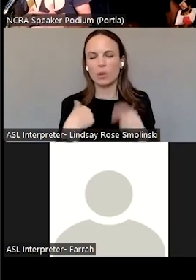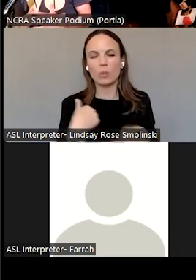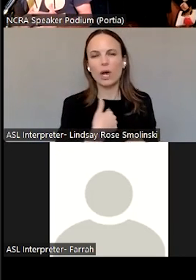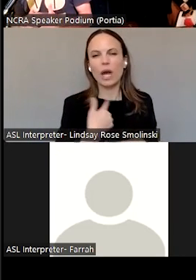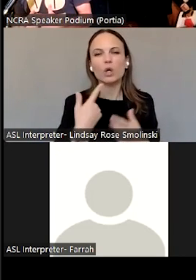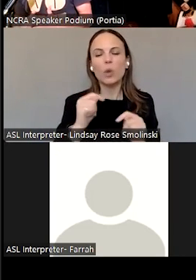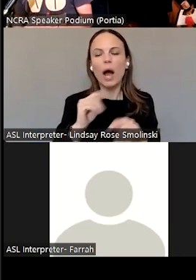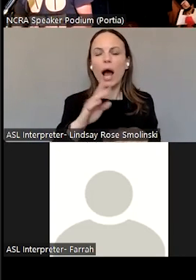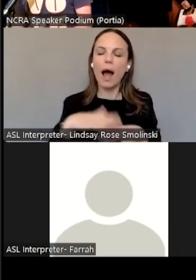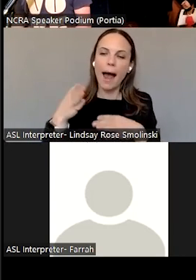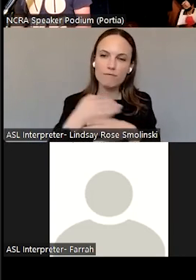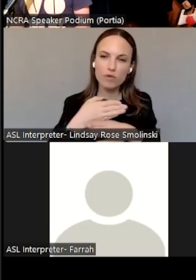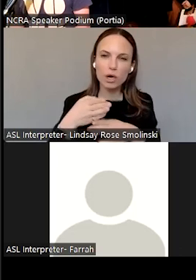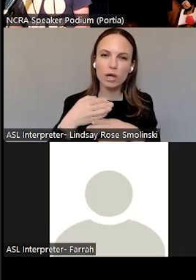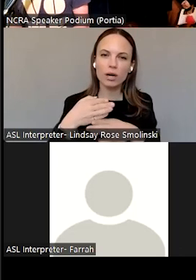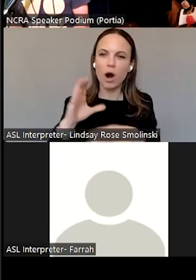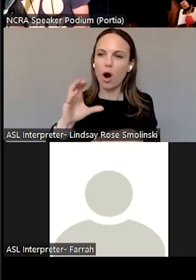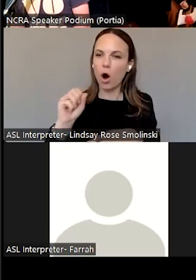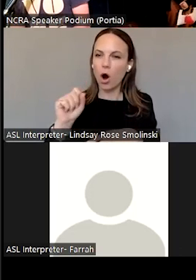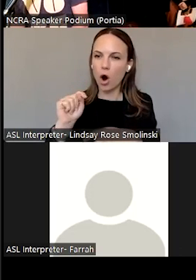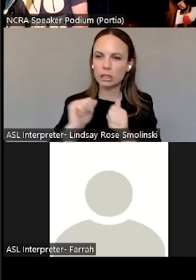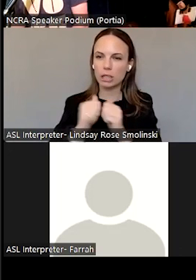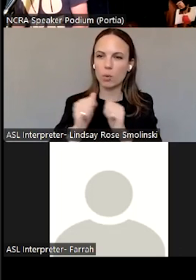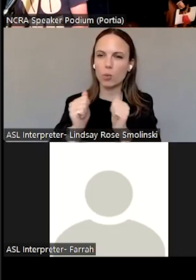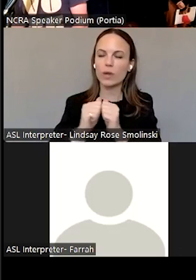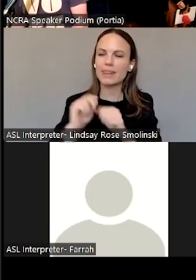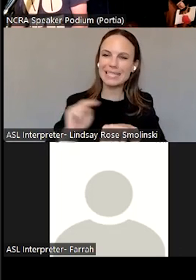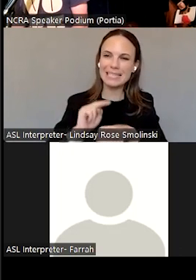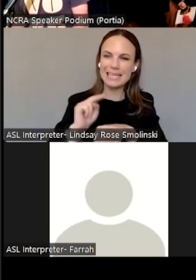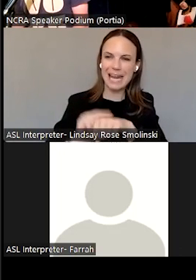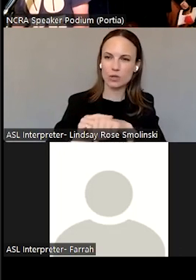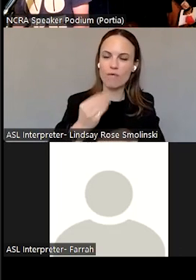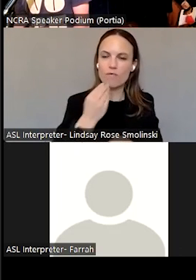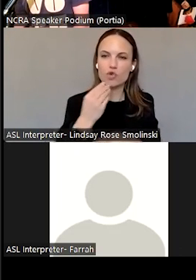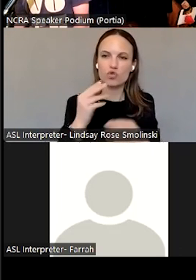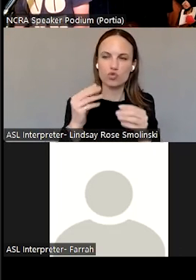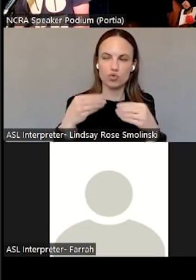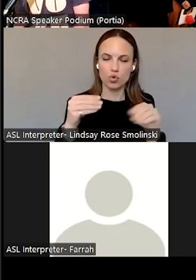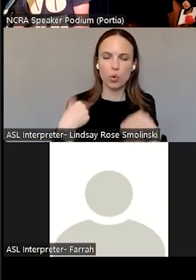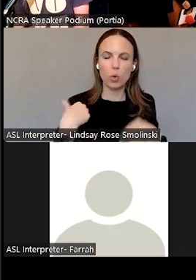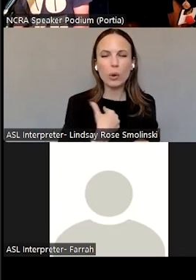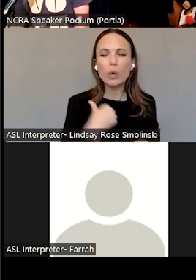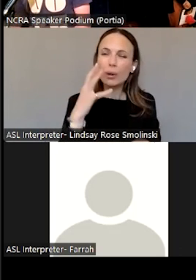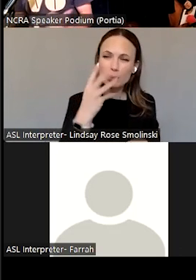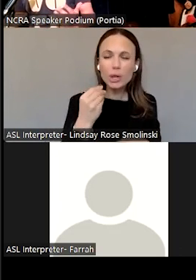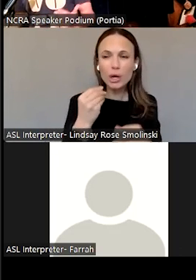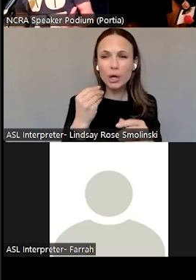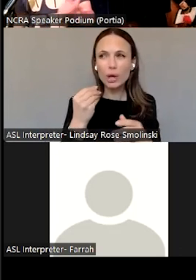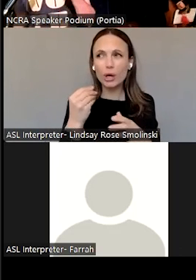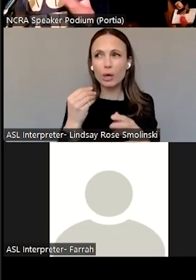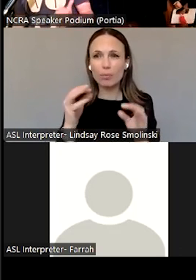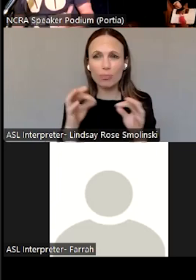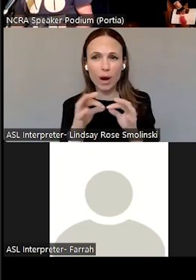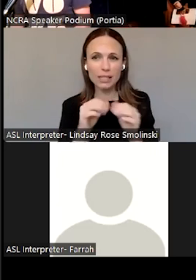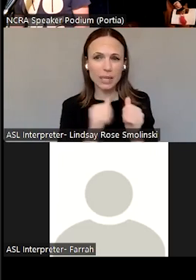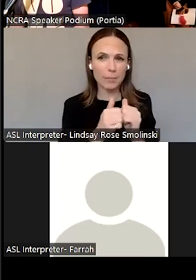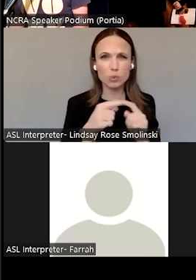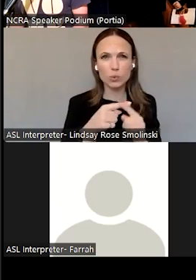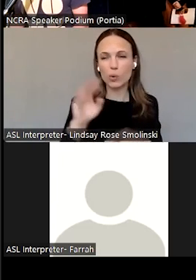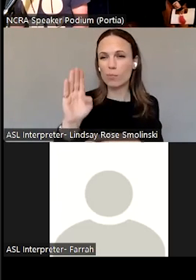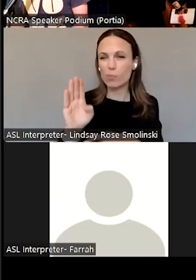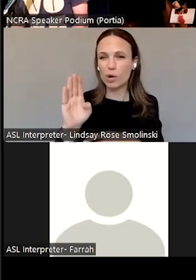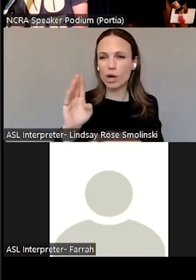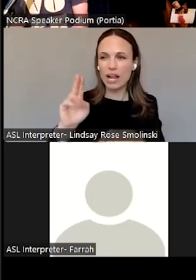on average, be cost competitive with a natural food store. So we're pretty cost competitive around here to like a Berkeley